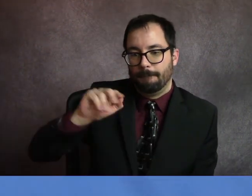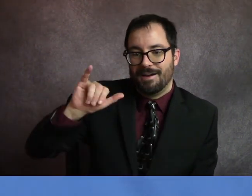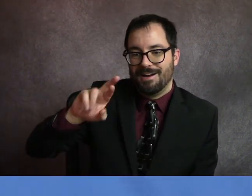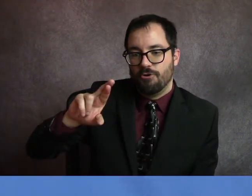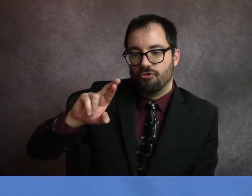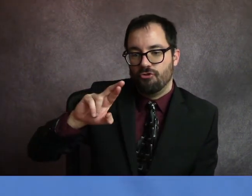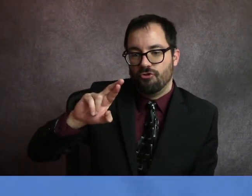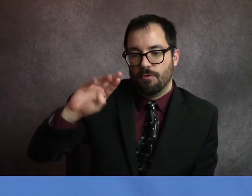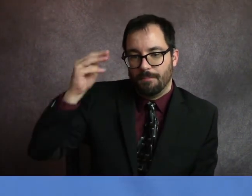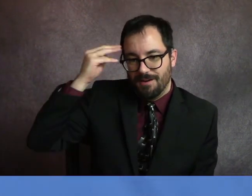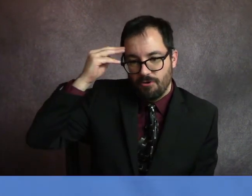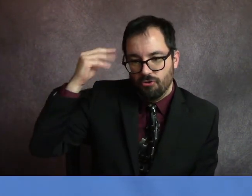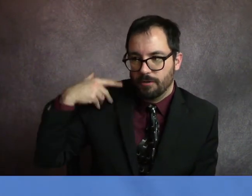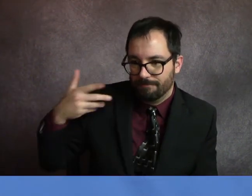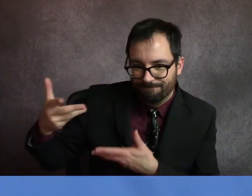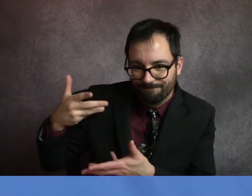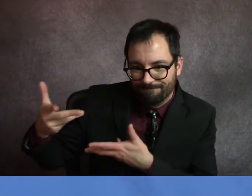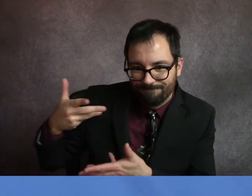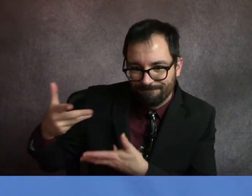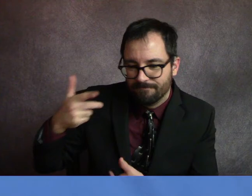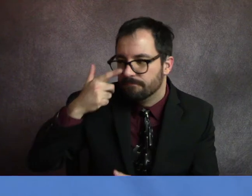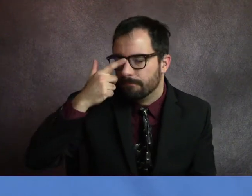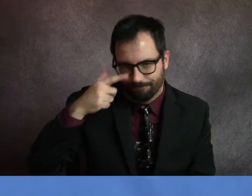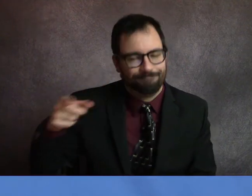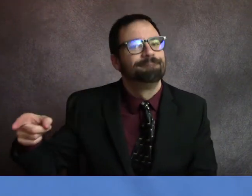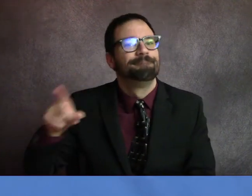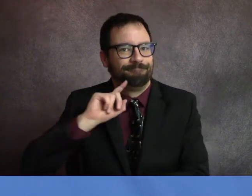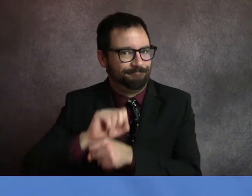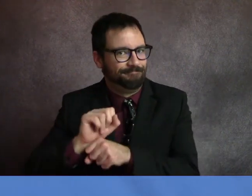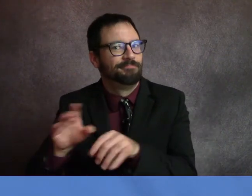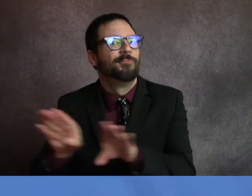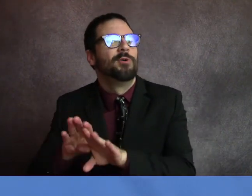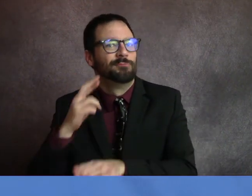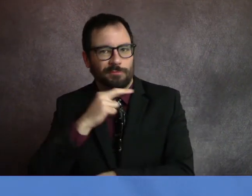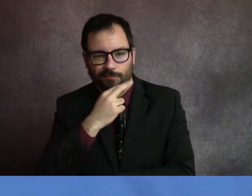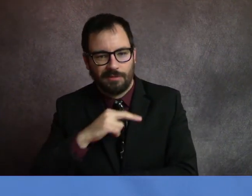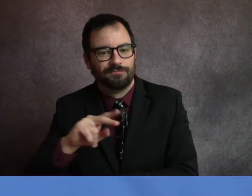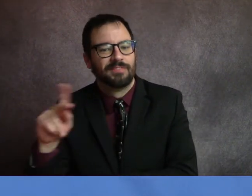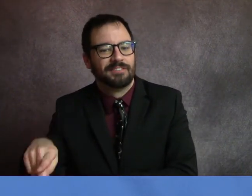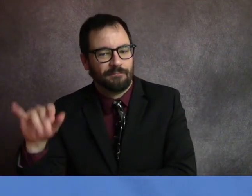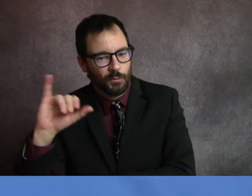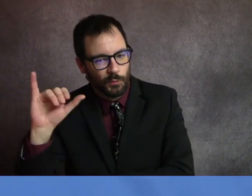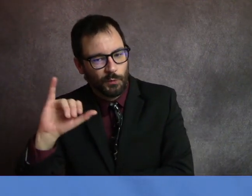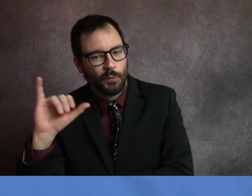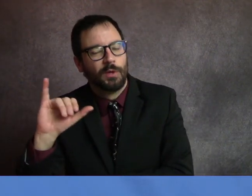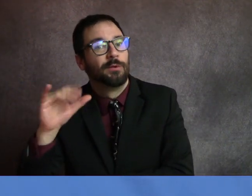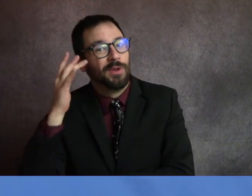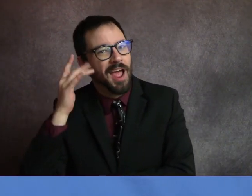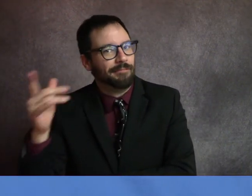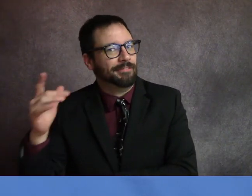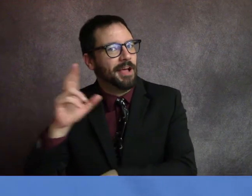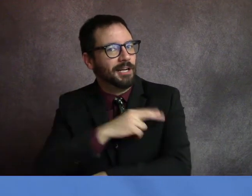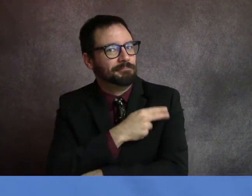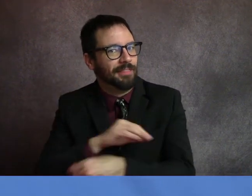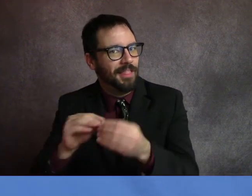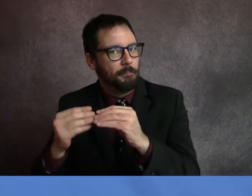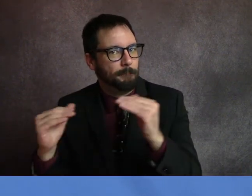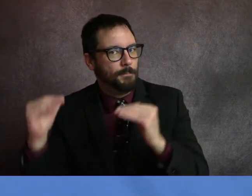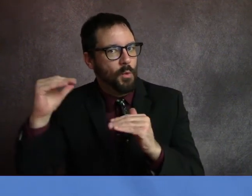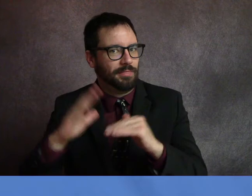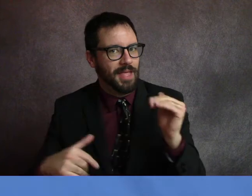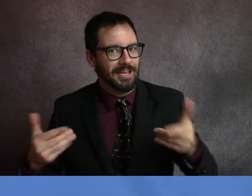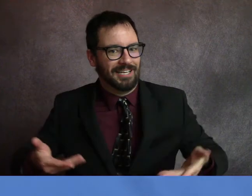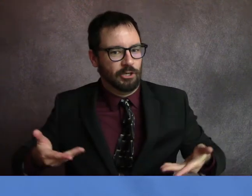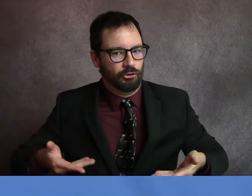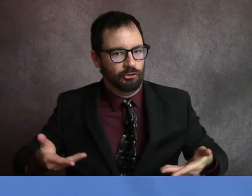shut restaurants down in Philly. They're ahead of us as well as far as hospitalization. This is real concerning. This is real concerning for us,